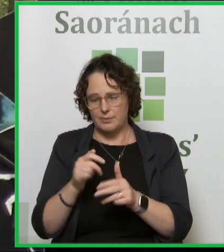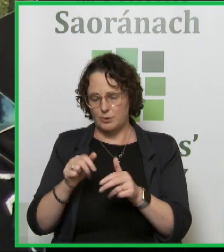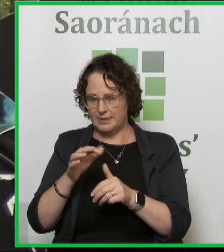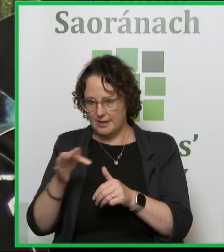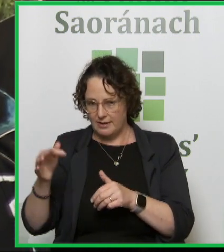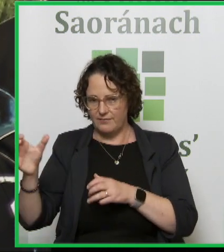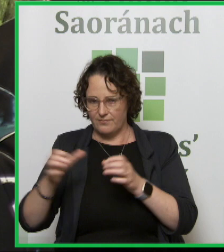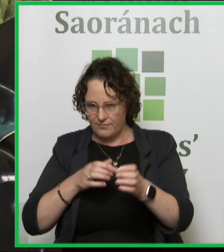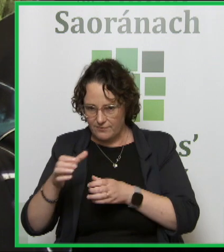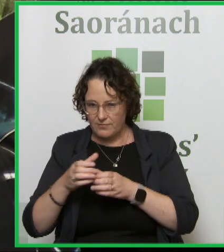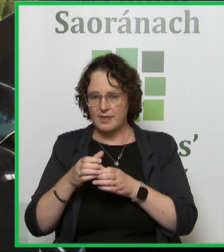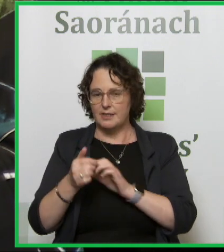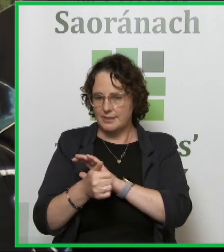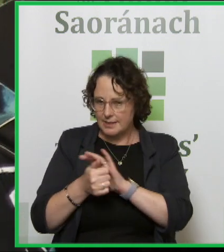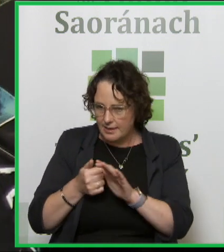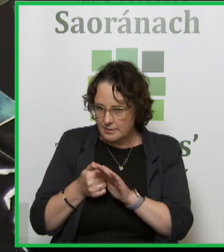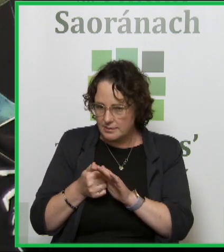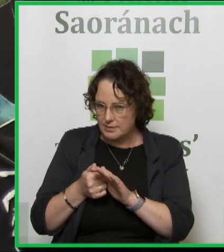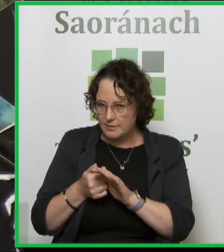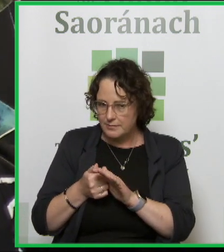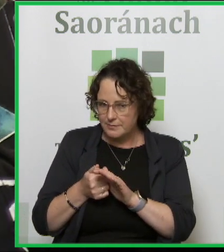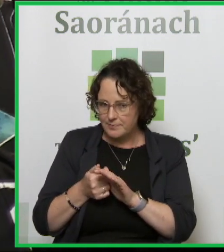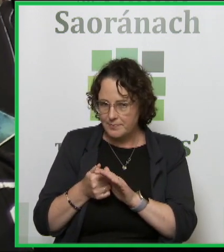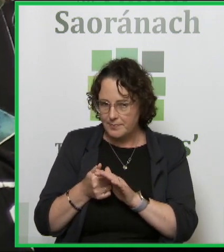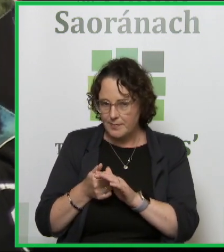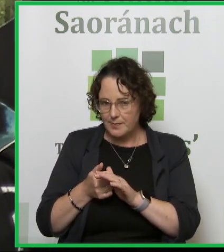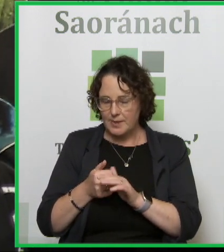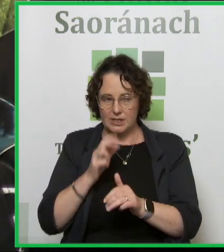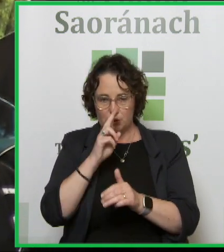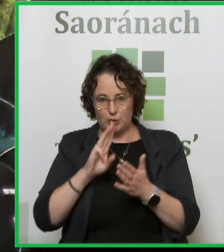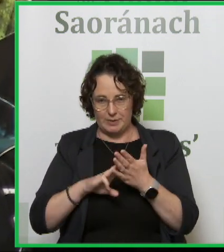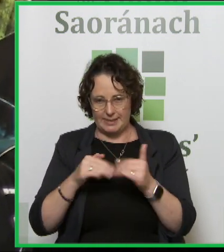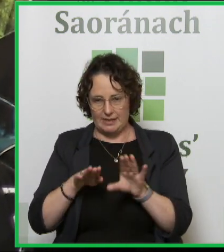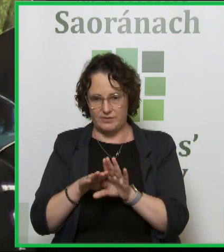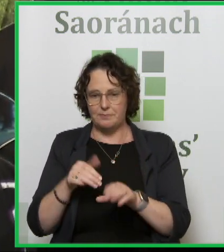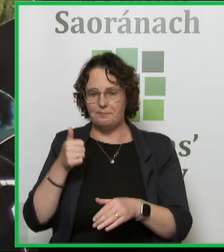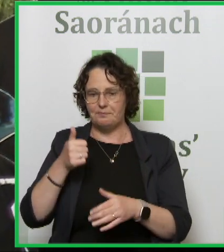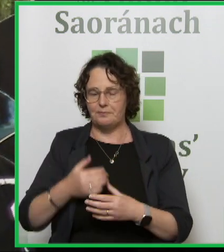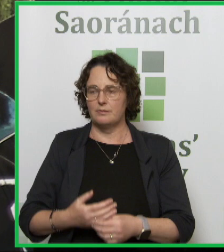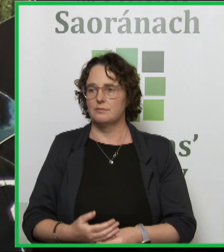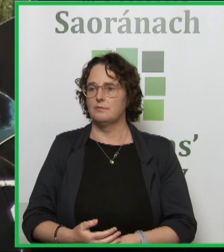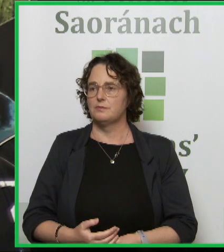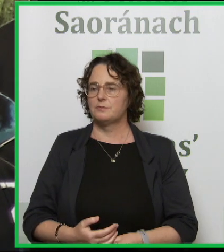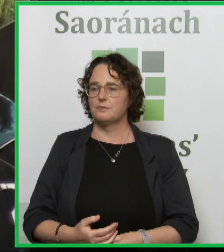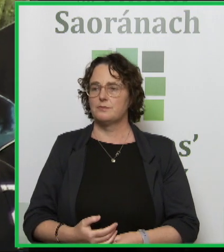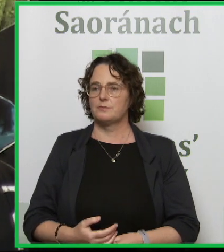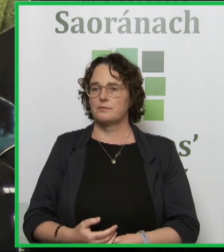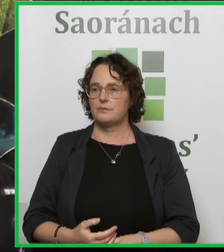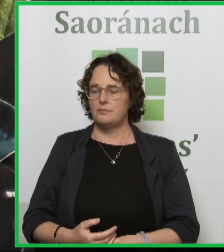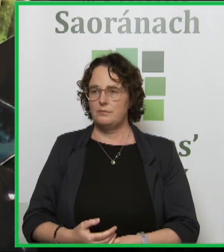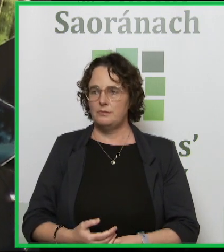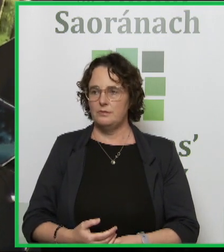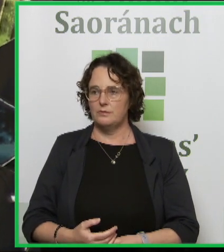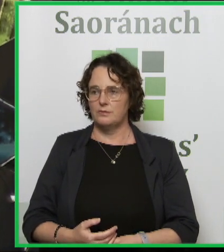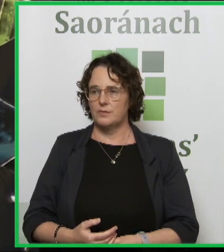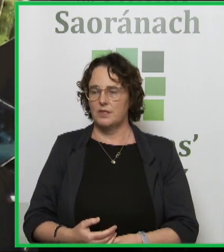say to you, think about that in terms of just 2 minutes. Using what's there. Thank you. 2 minutes. Grant. So let me say then just